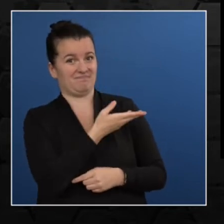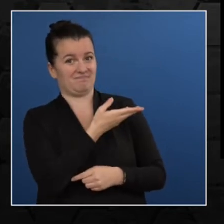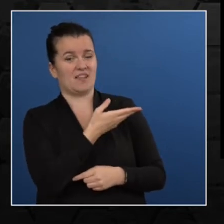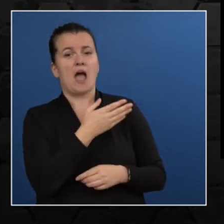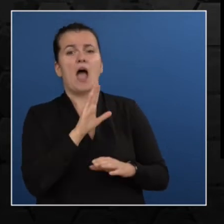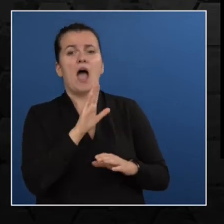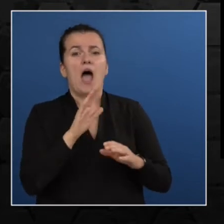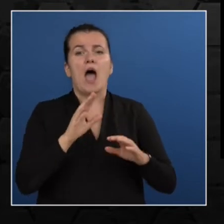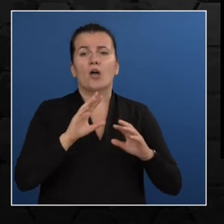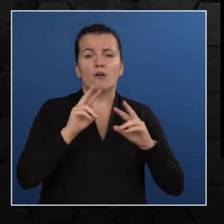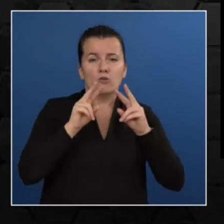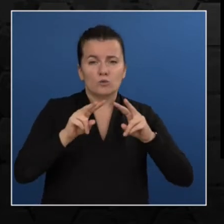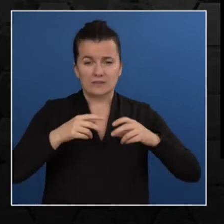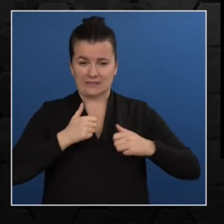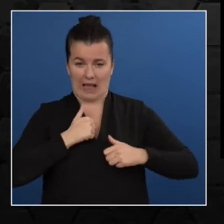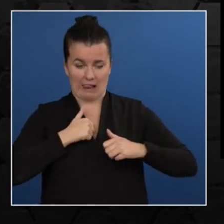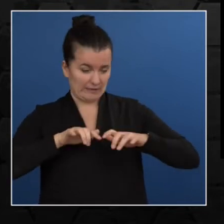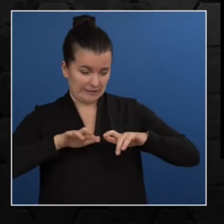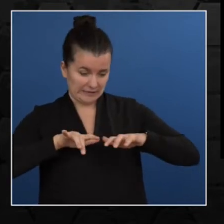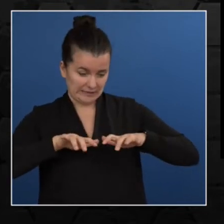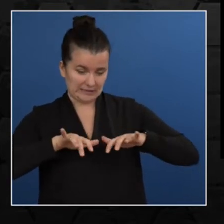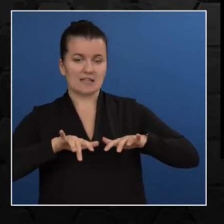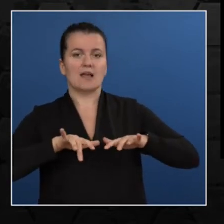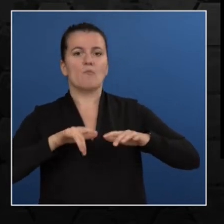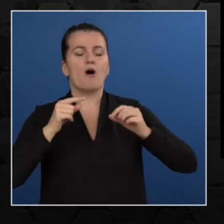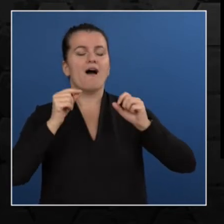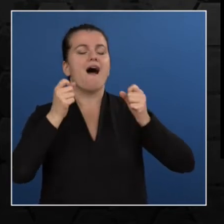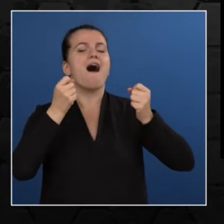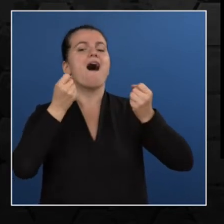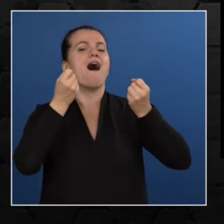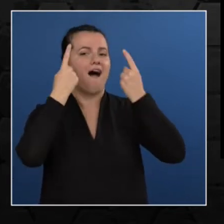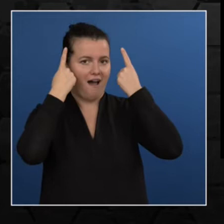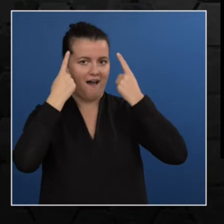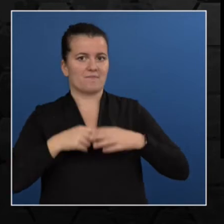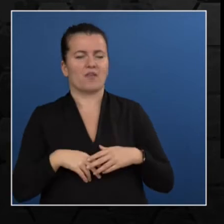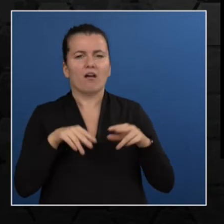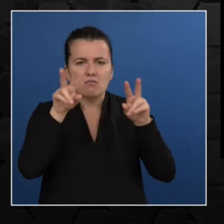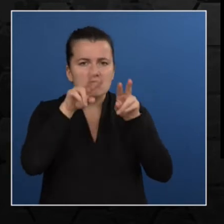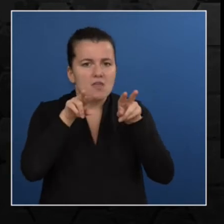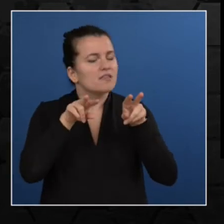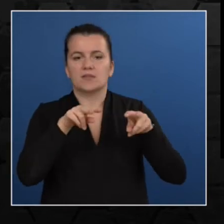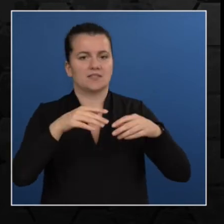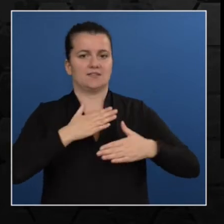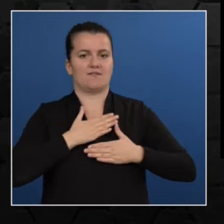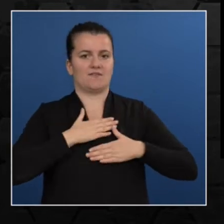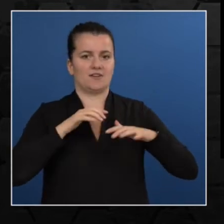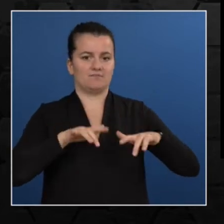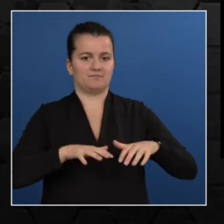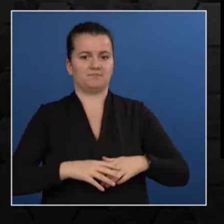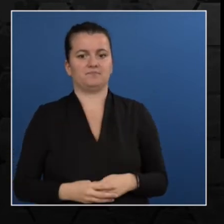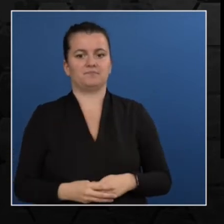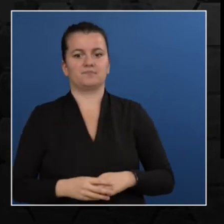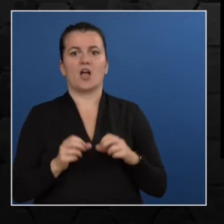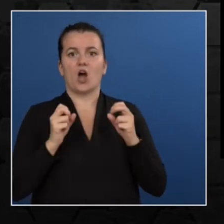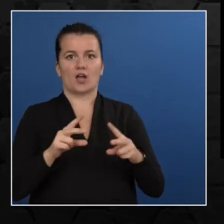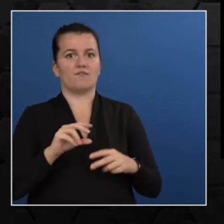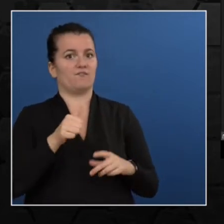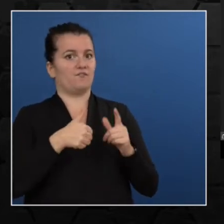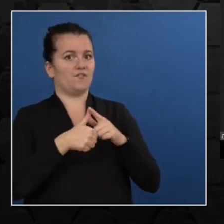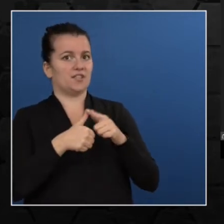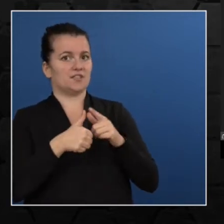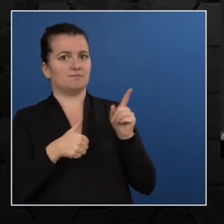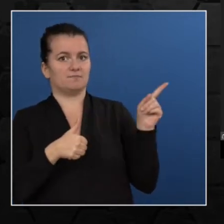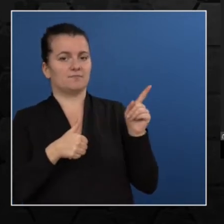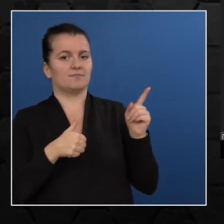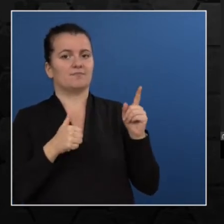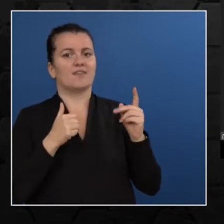become easy for you. So let's get started. So the first thing we're gonna do is we're gonna start on Visual Studio. Let me open